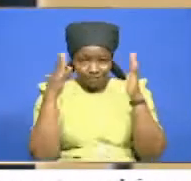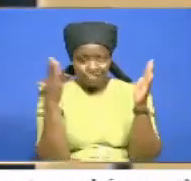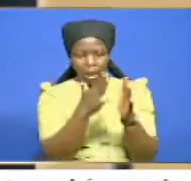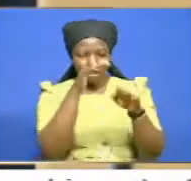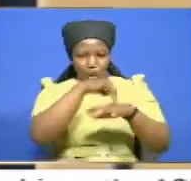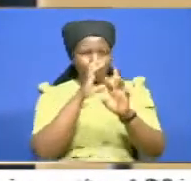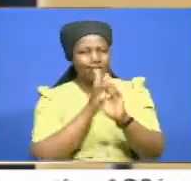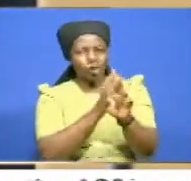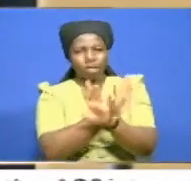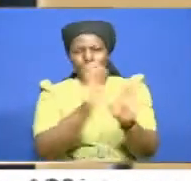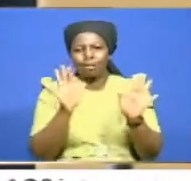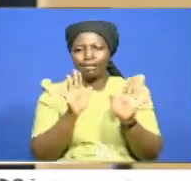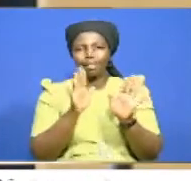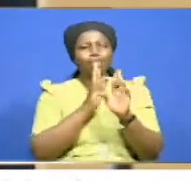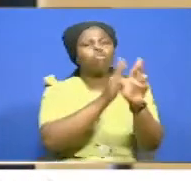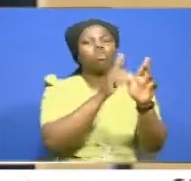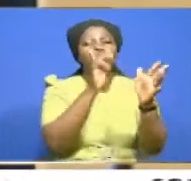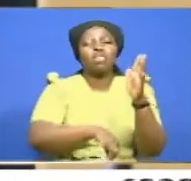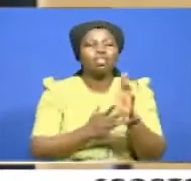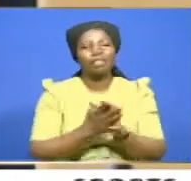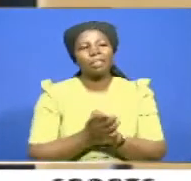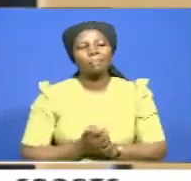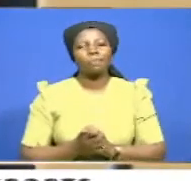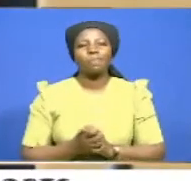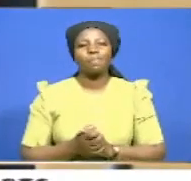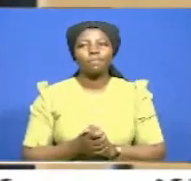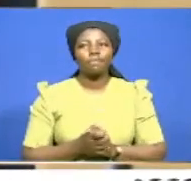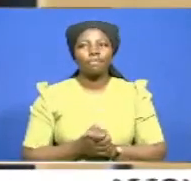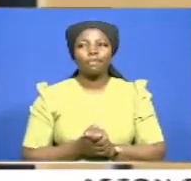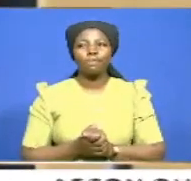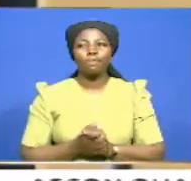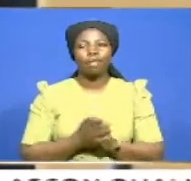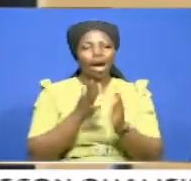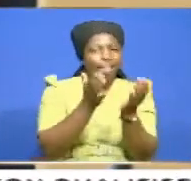results. What are the results? I need to slaughter the animals.